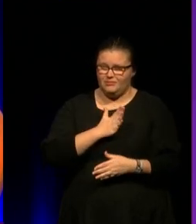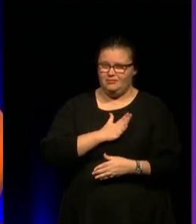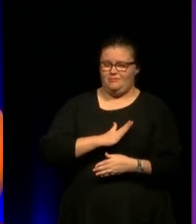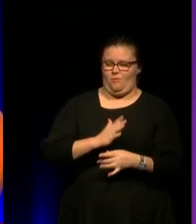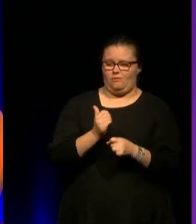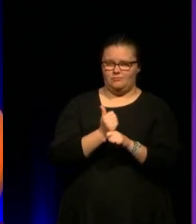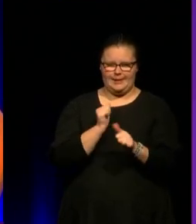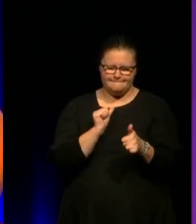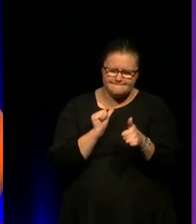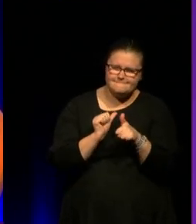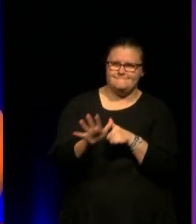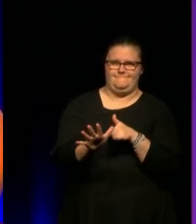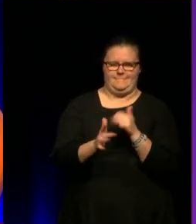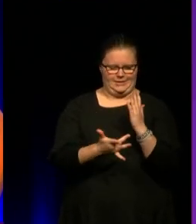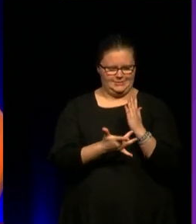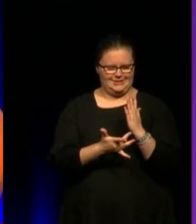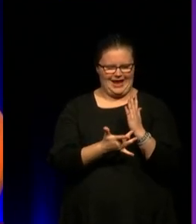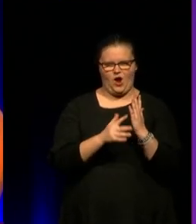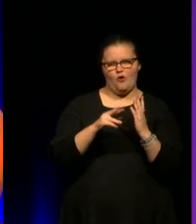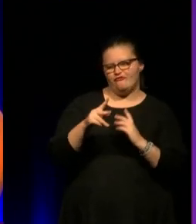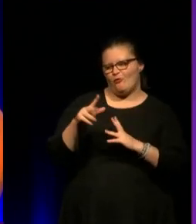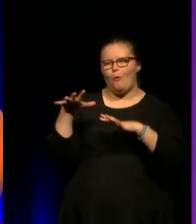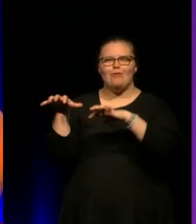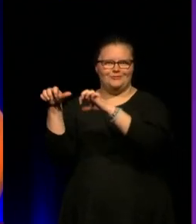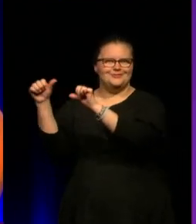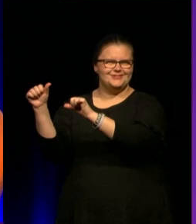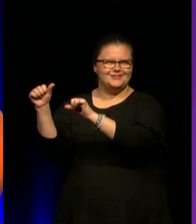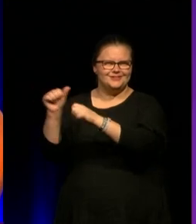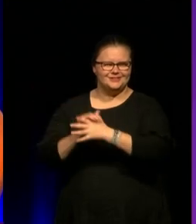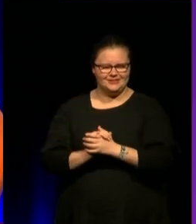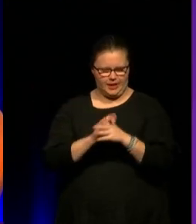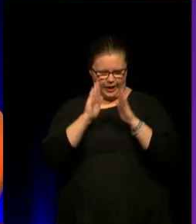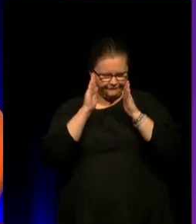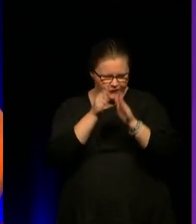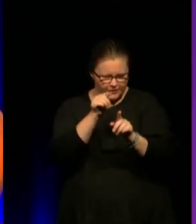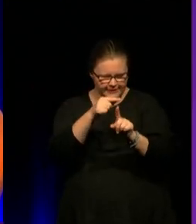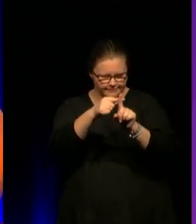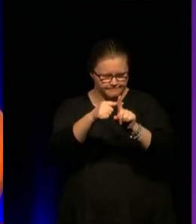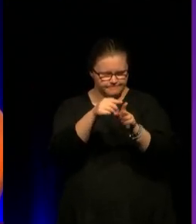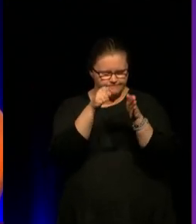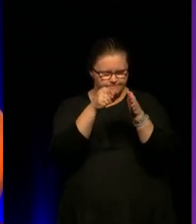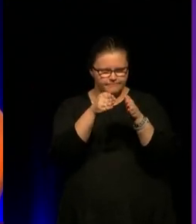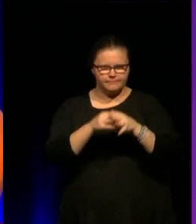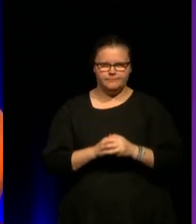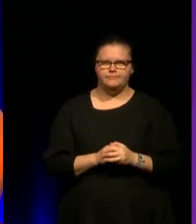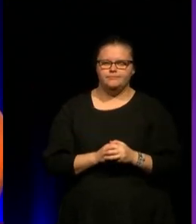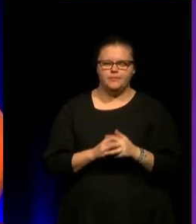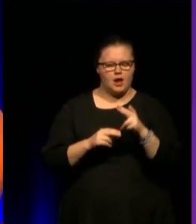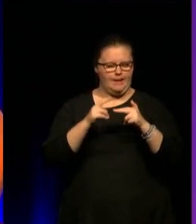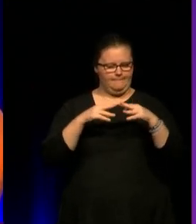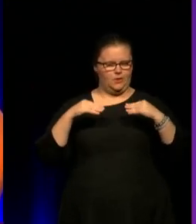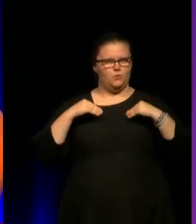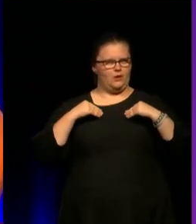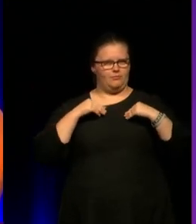to create the best tech for success for that purpose. Mm. And around that, build a company that could execute on